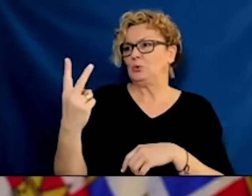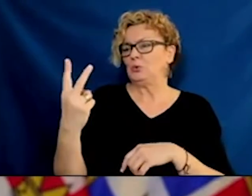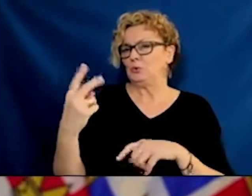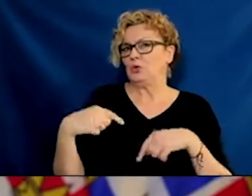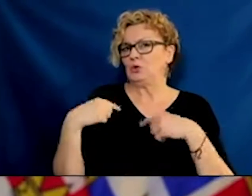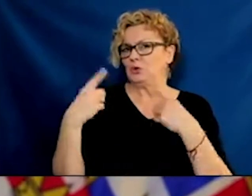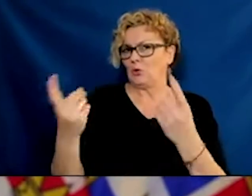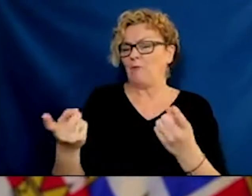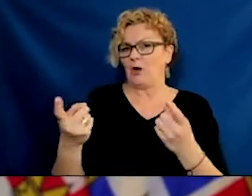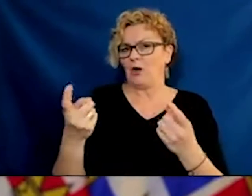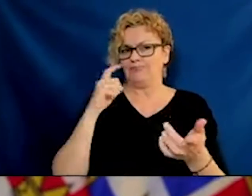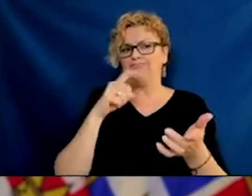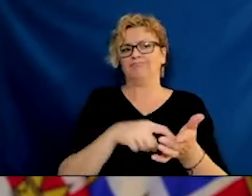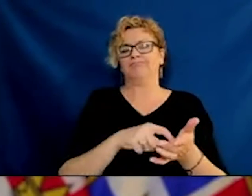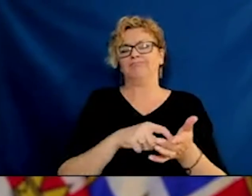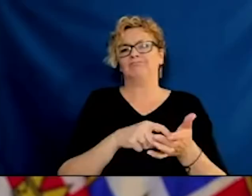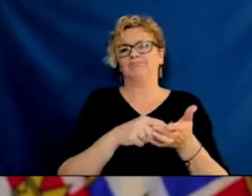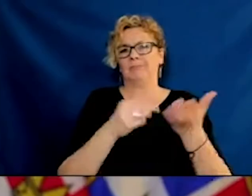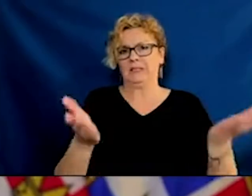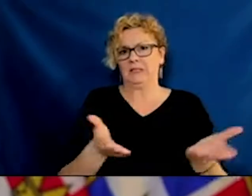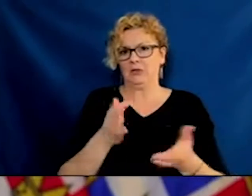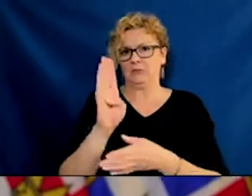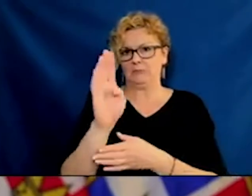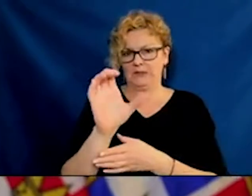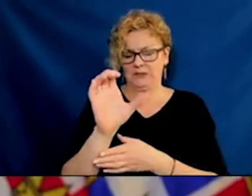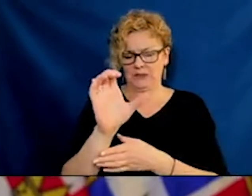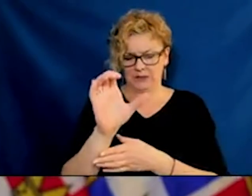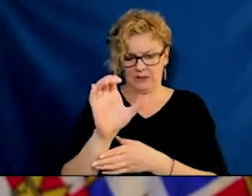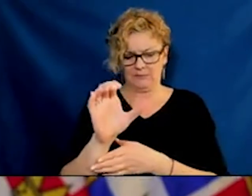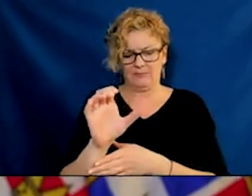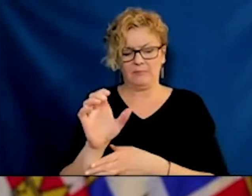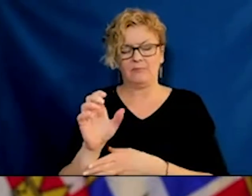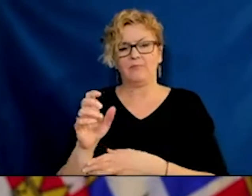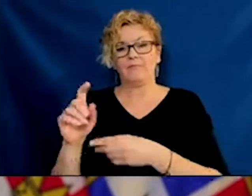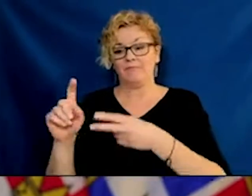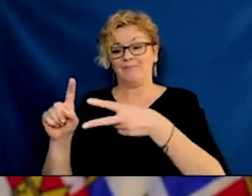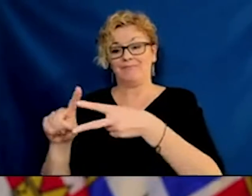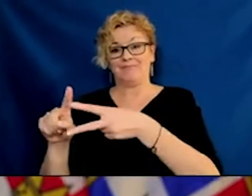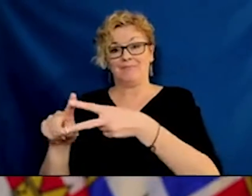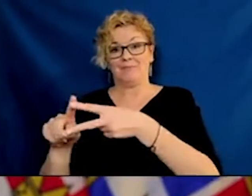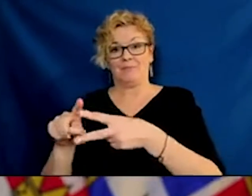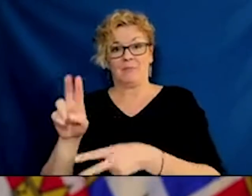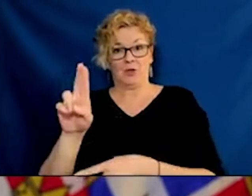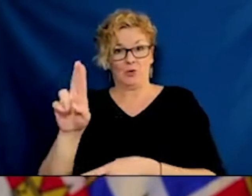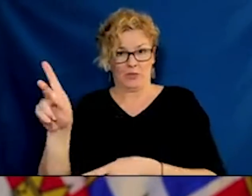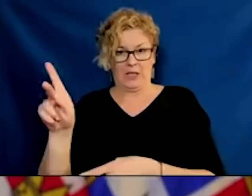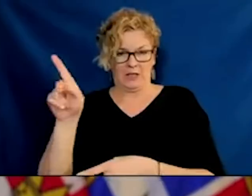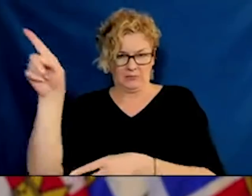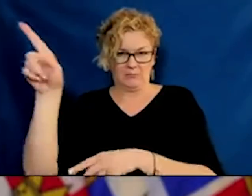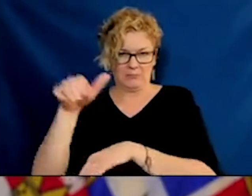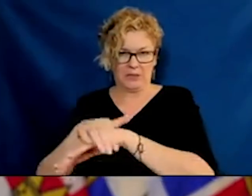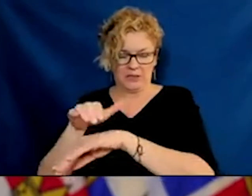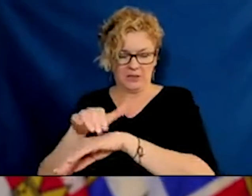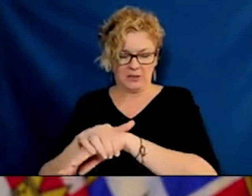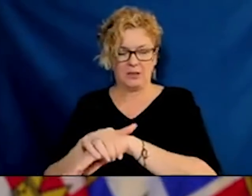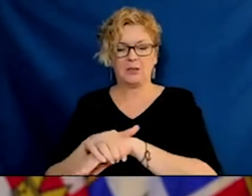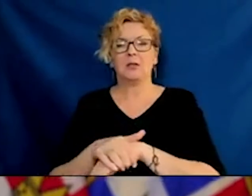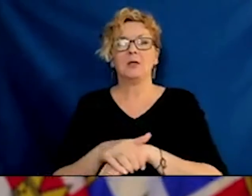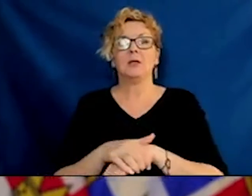technically known as B117, and we have had 5 cases of